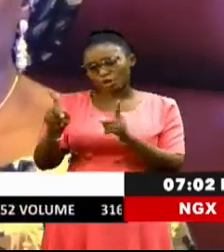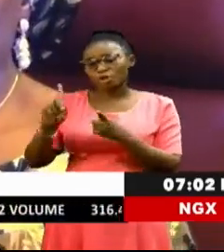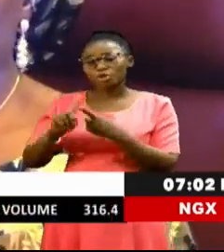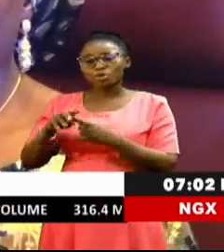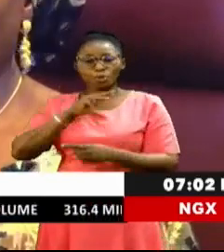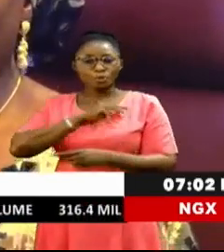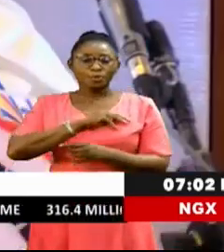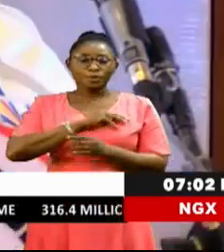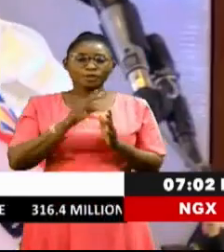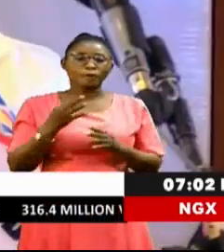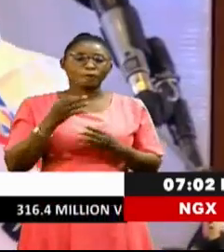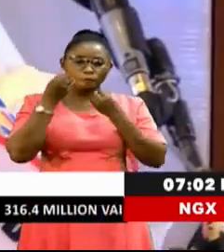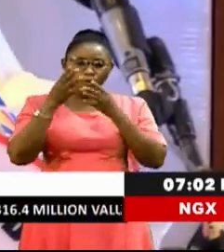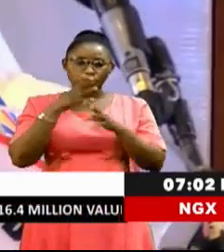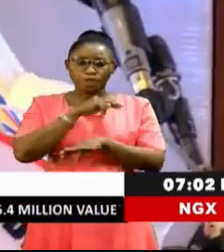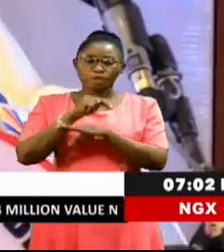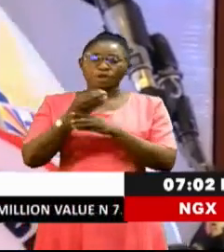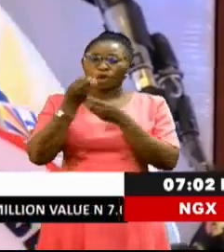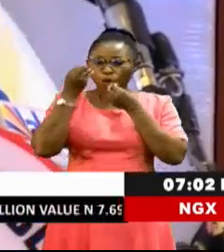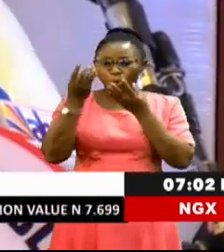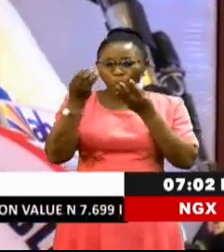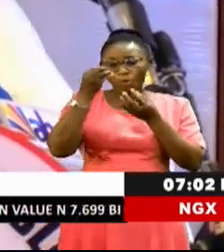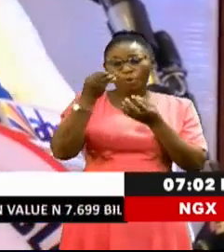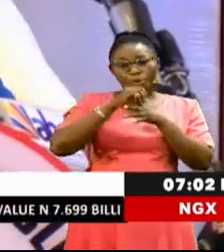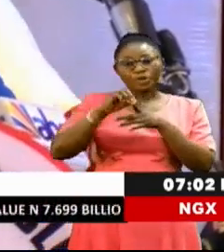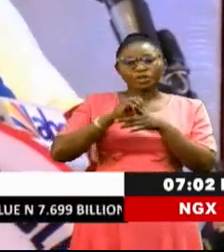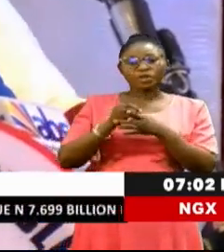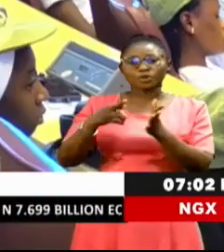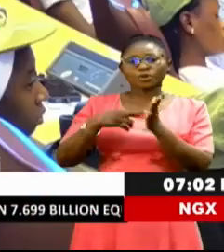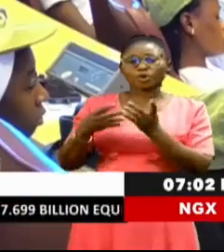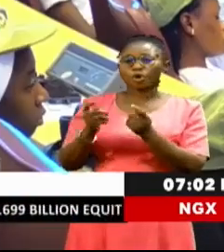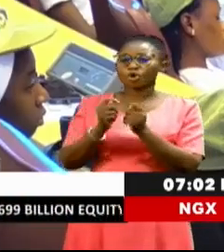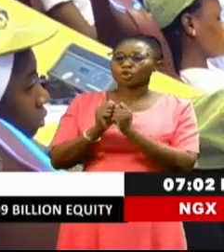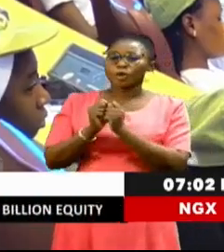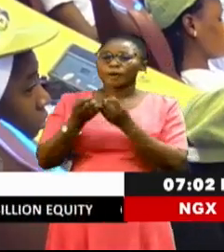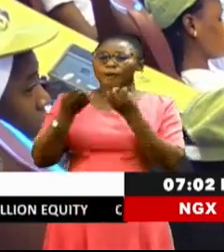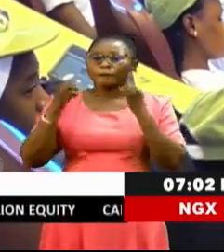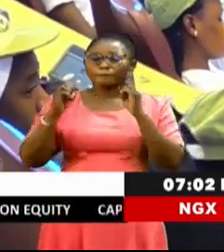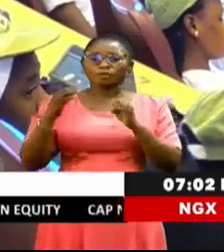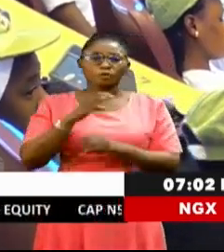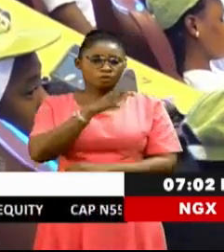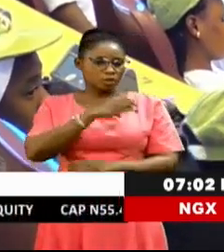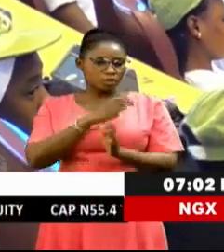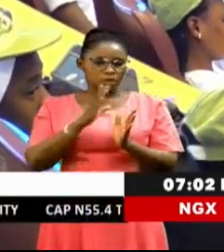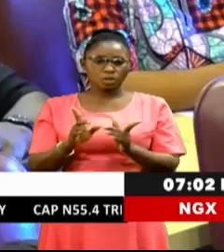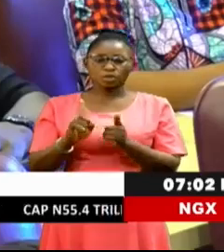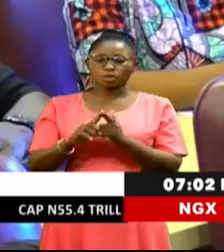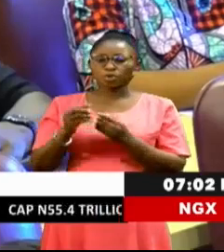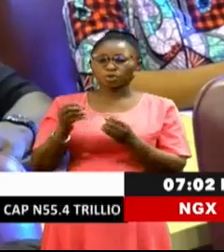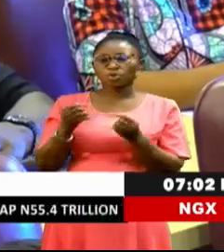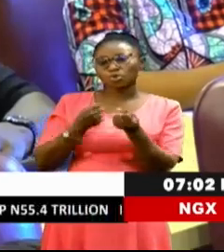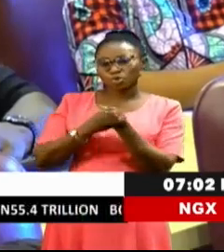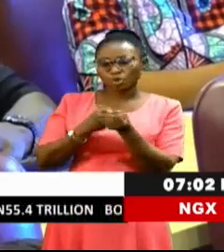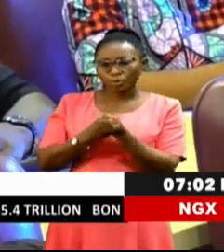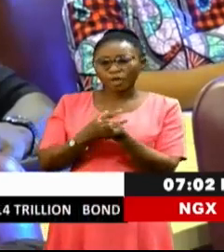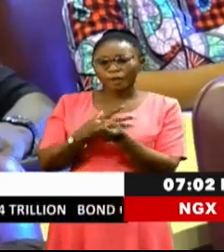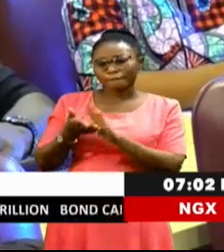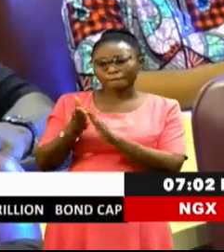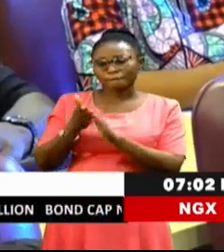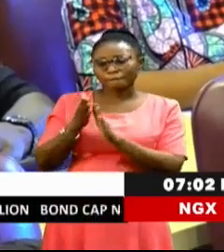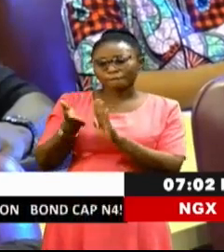of Information and National Orientation, requires the collective efforts of citizens in order to complement and fast-track